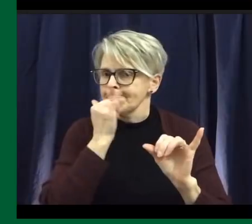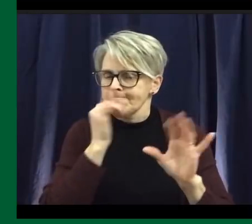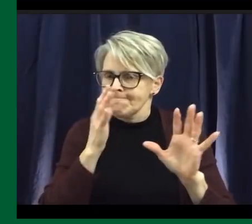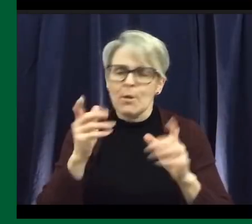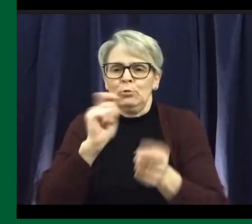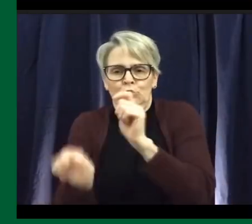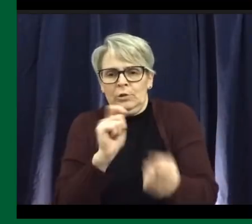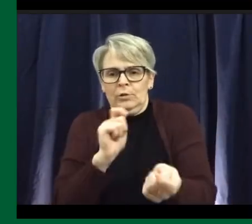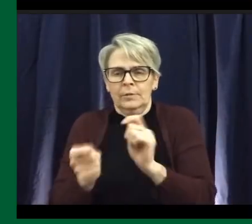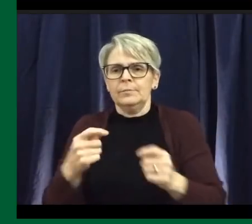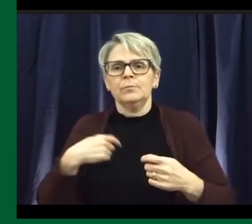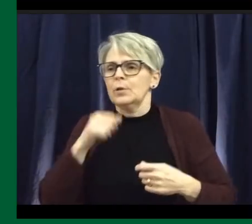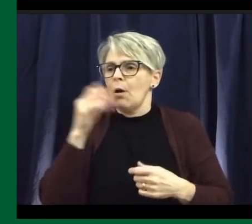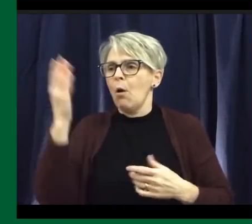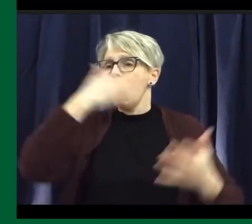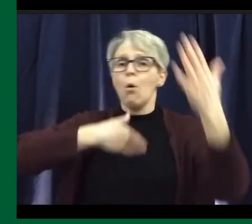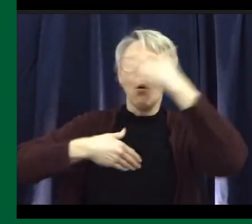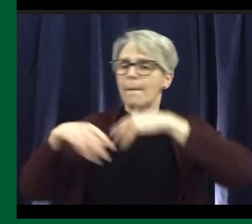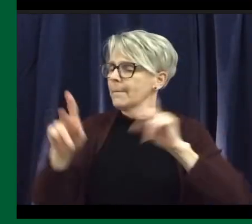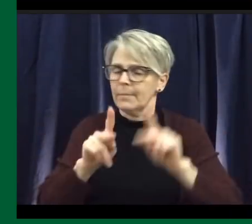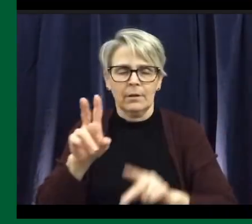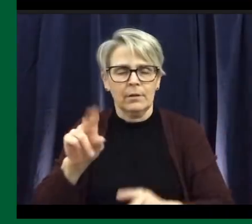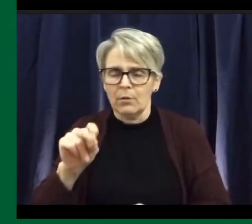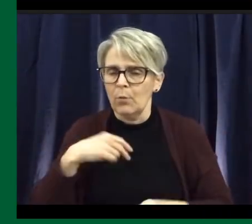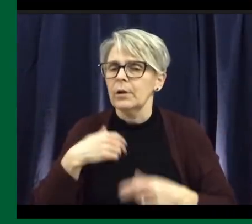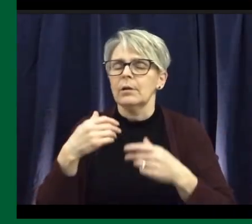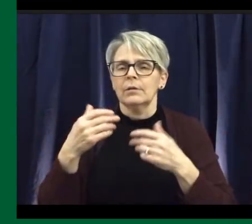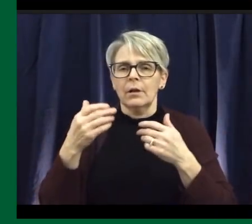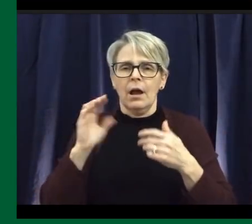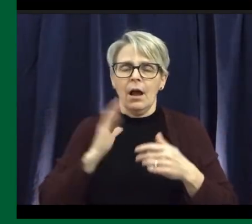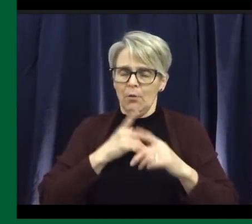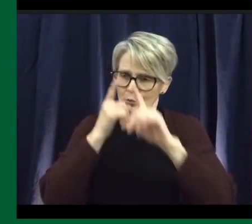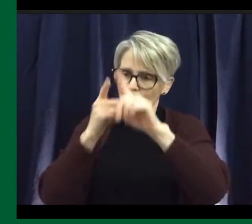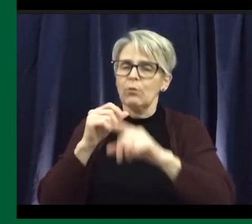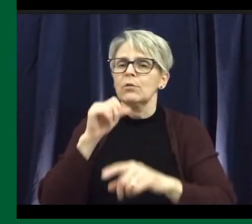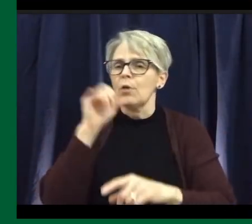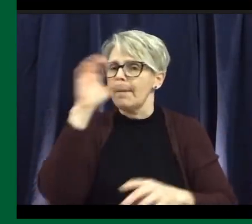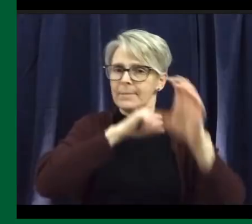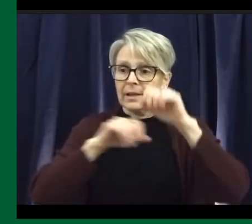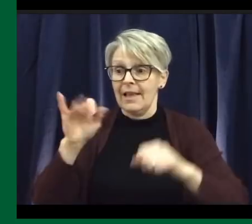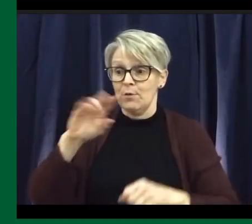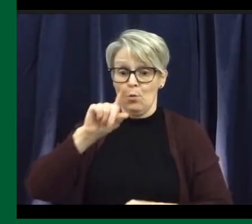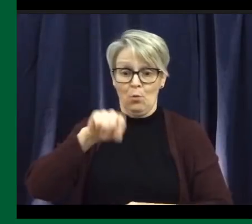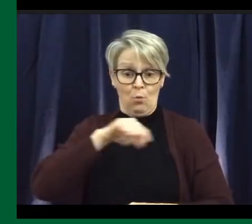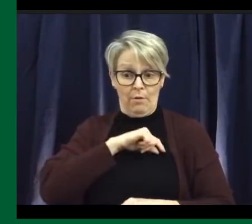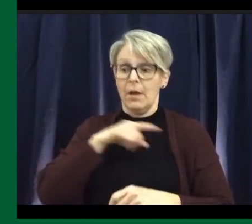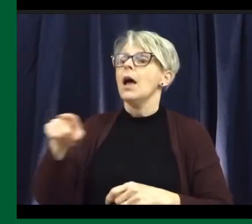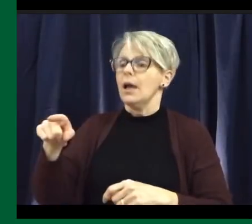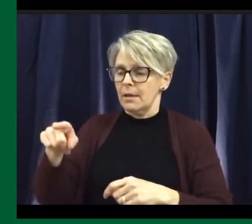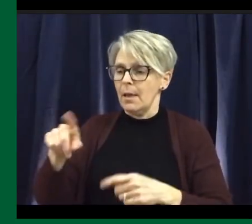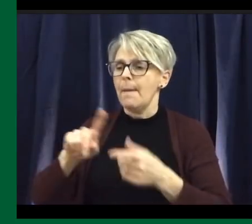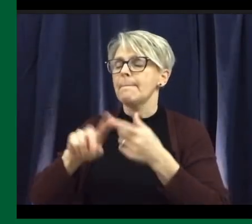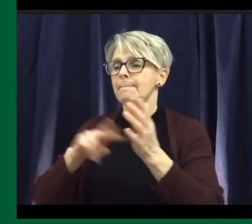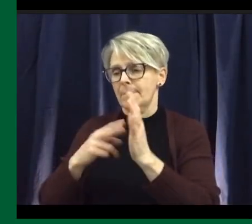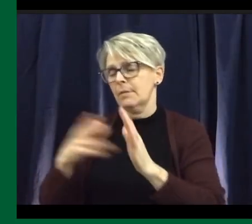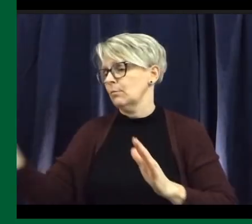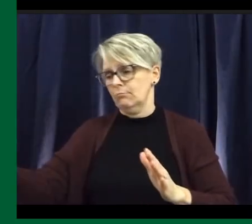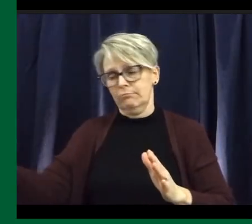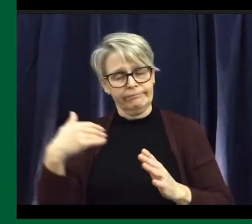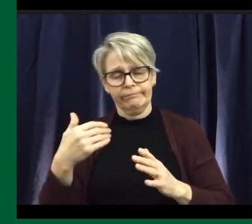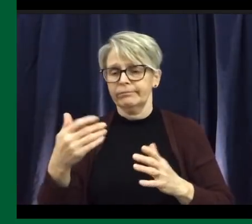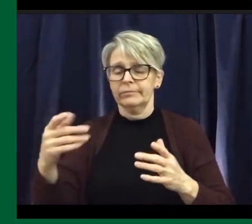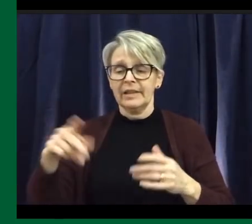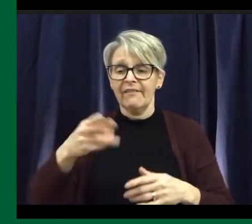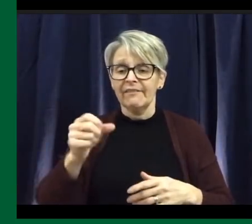going to miss people. We will make sure that we don't, and once you are qualified, you qualify for vaccination throughout the entire time frame, including phase